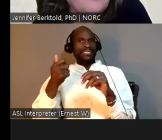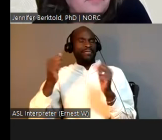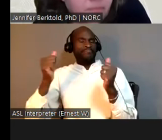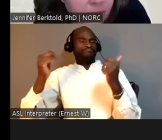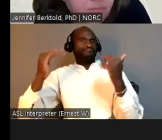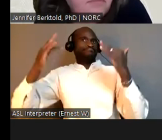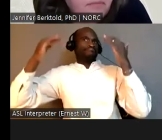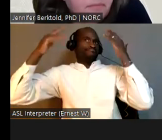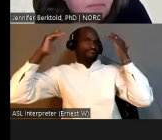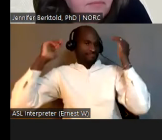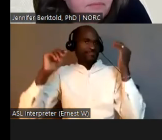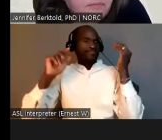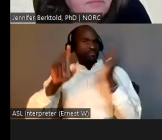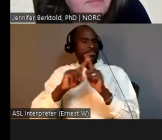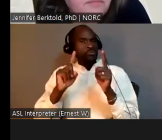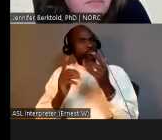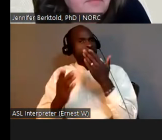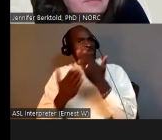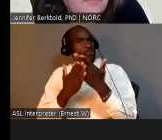interactive.